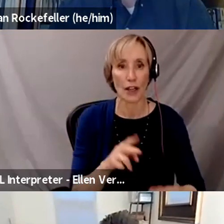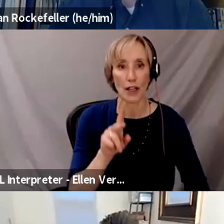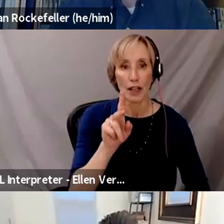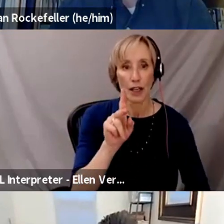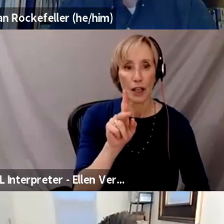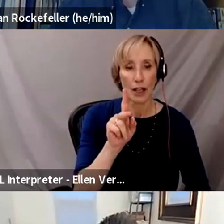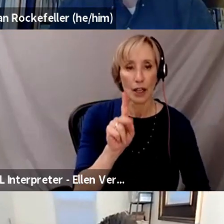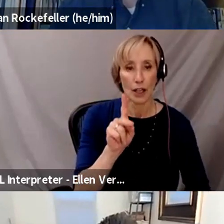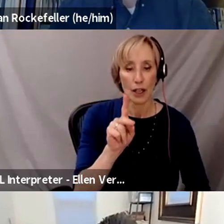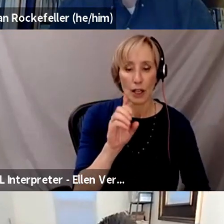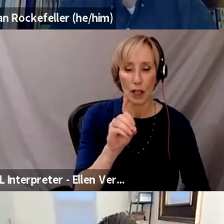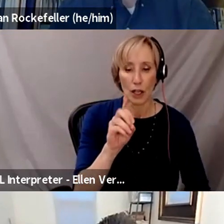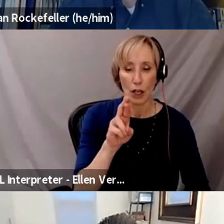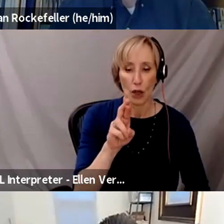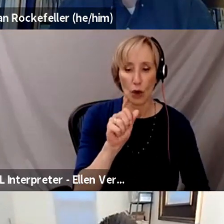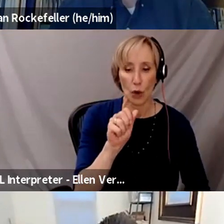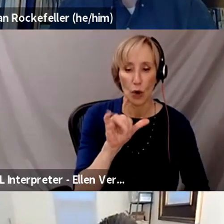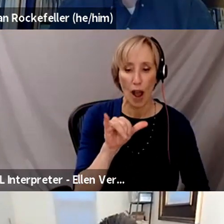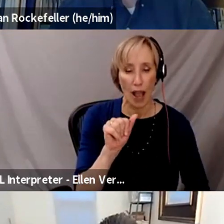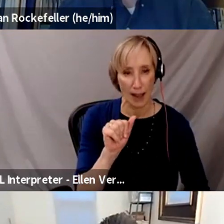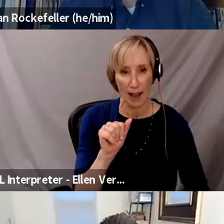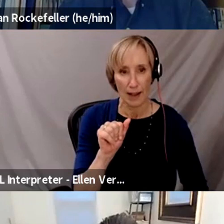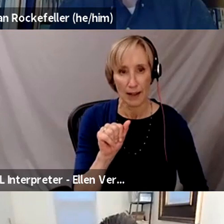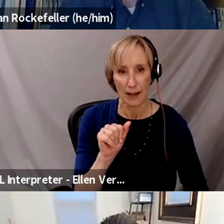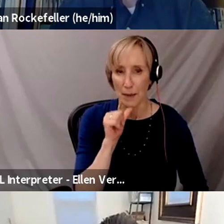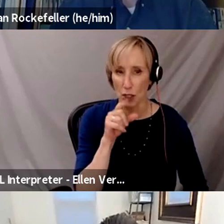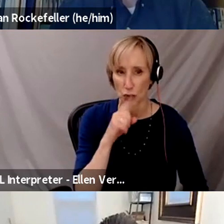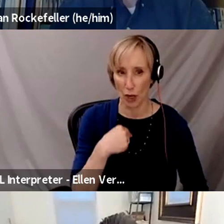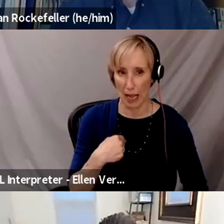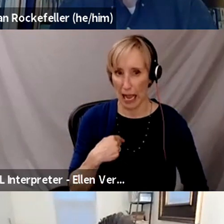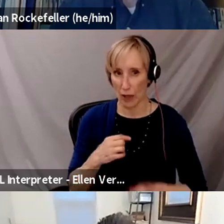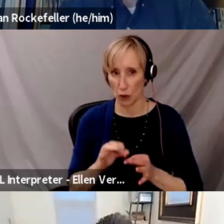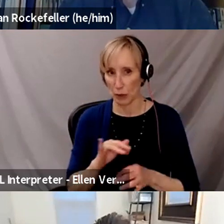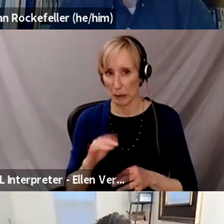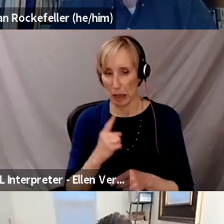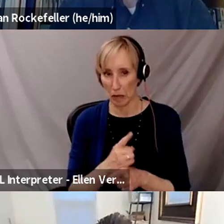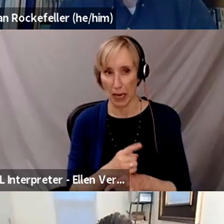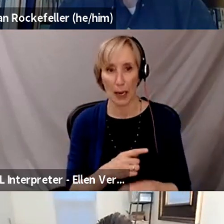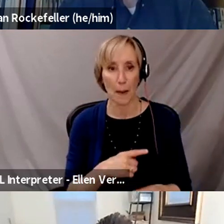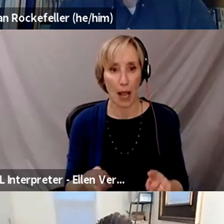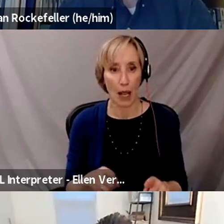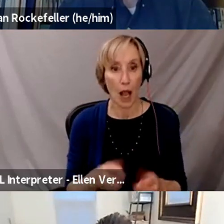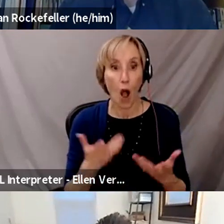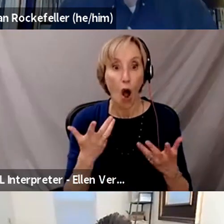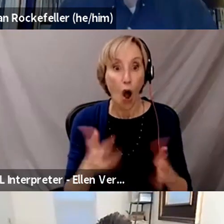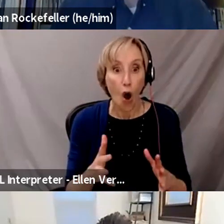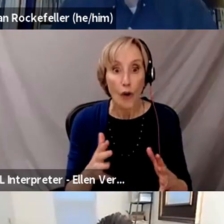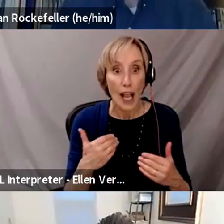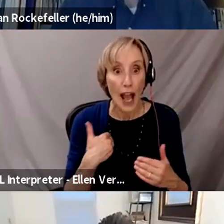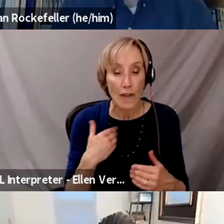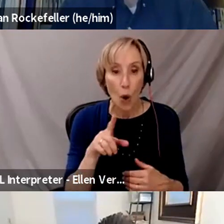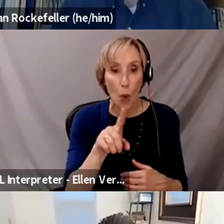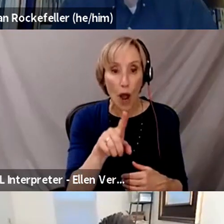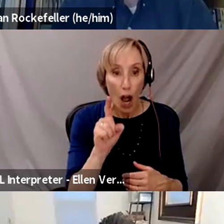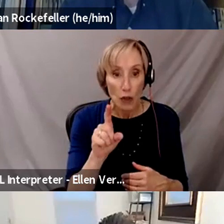think, is it over 100 guests since you opened, Vesper? Is that the right number? Yeah. So yeah, 145. So I spend a lot of my